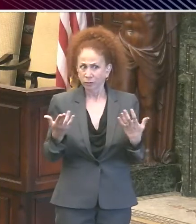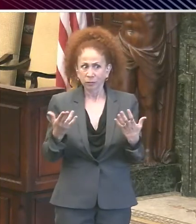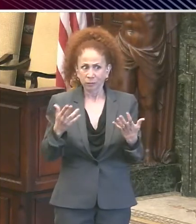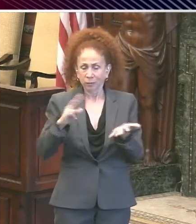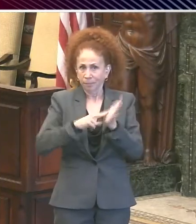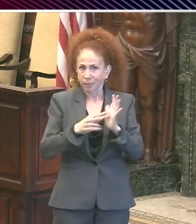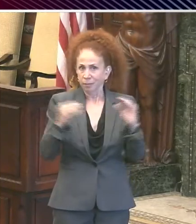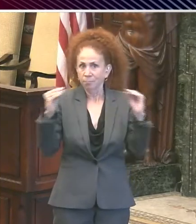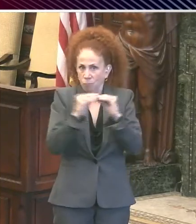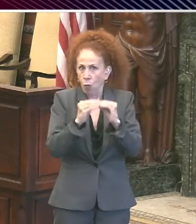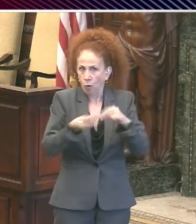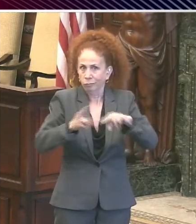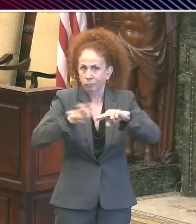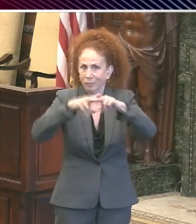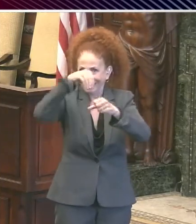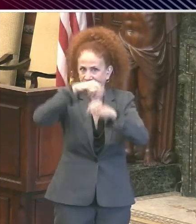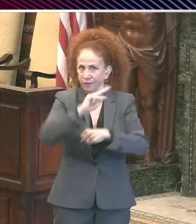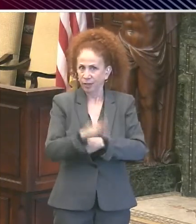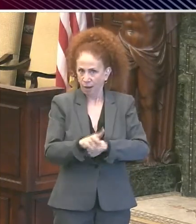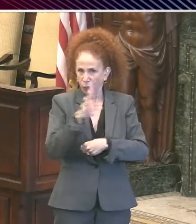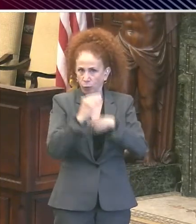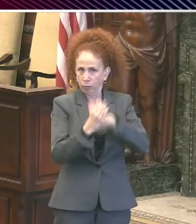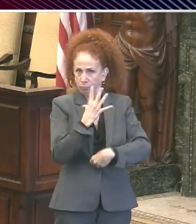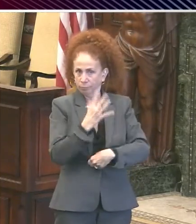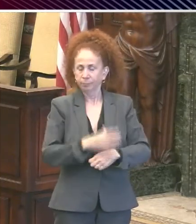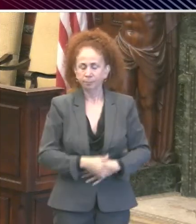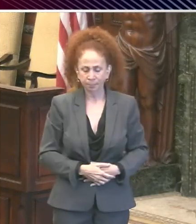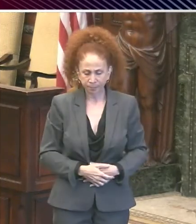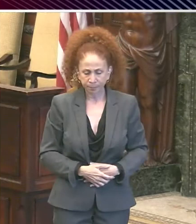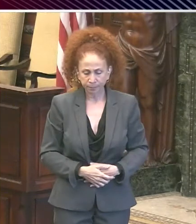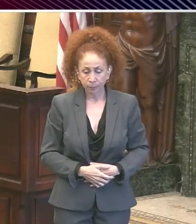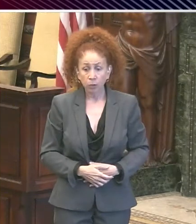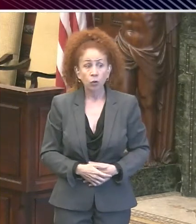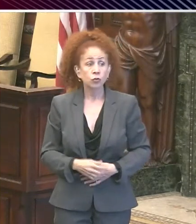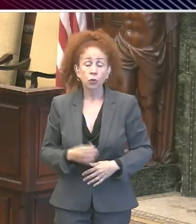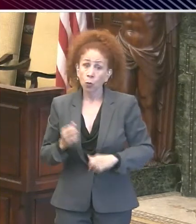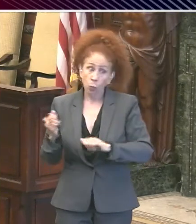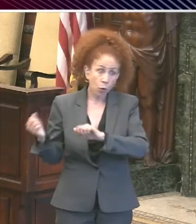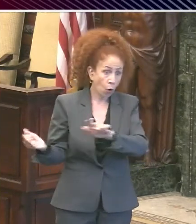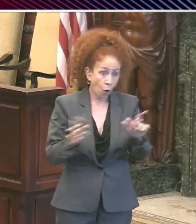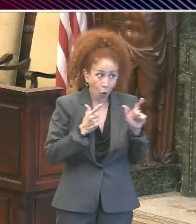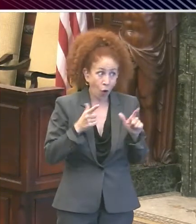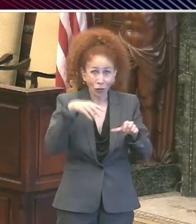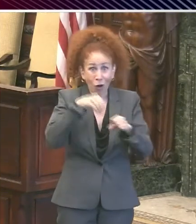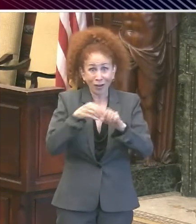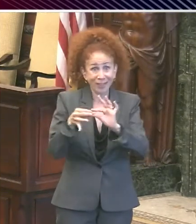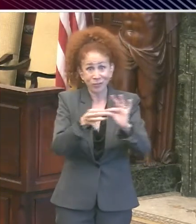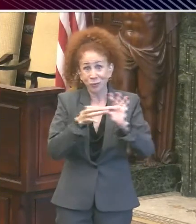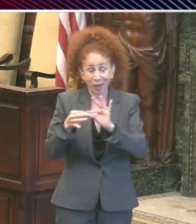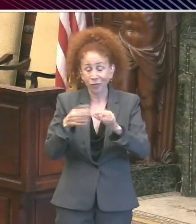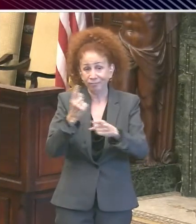cases in Philadelphia. So we all need to be, we are all in this together.